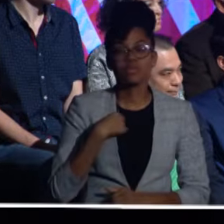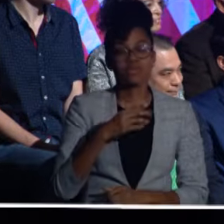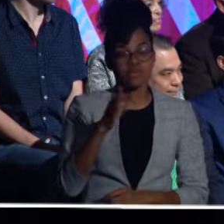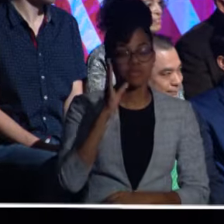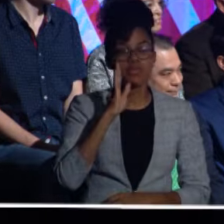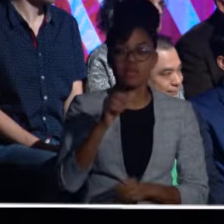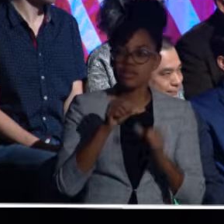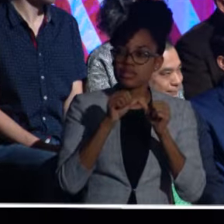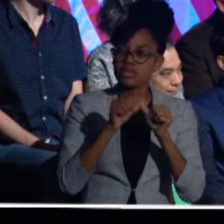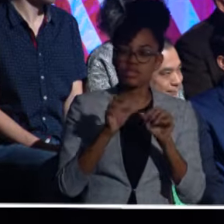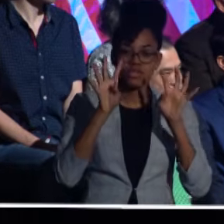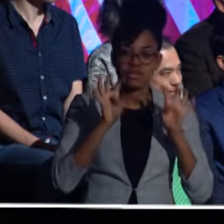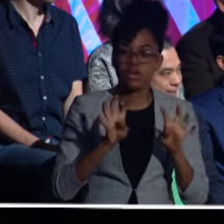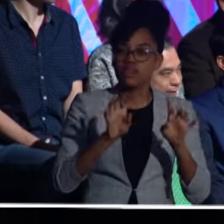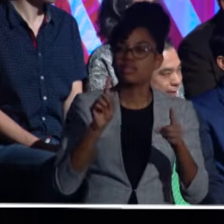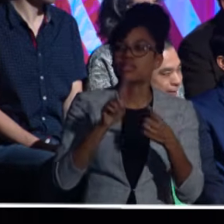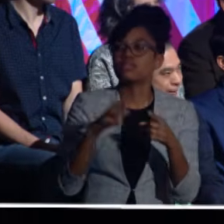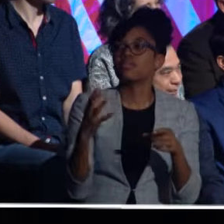won. Amen.